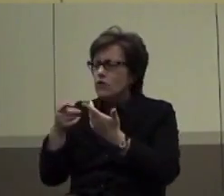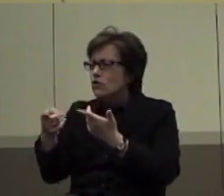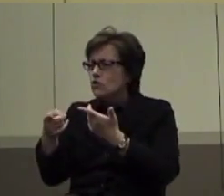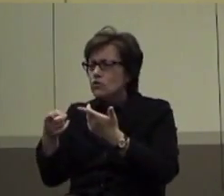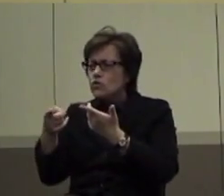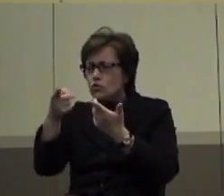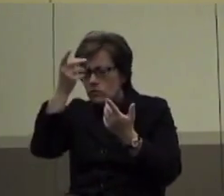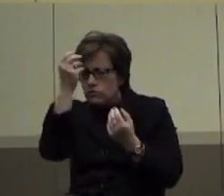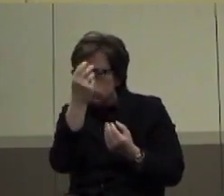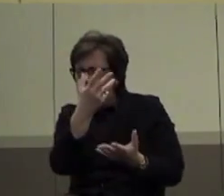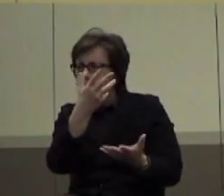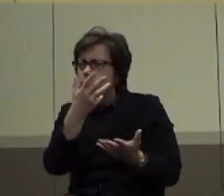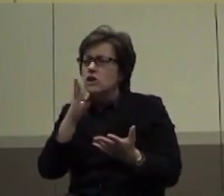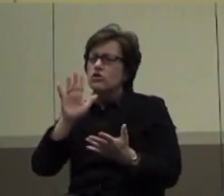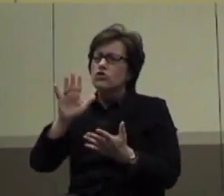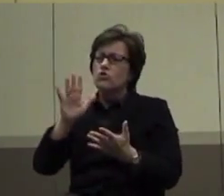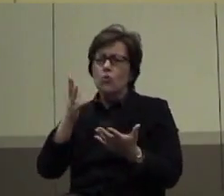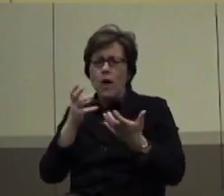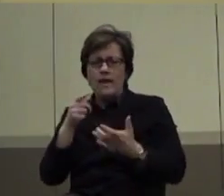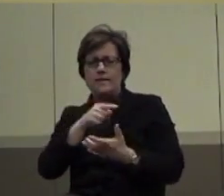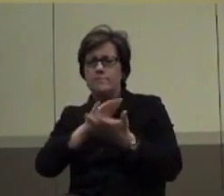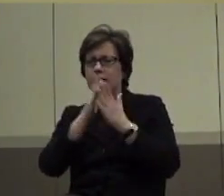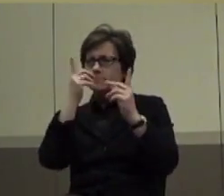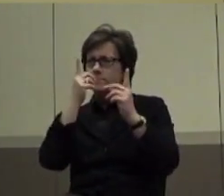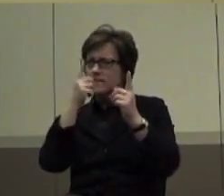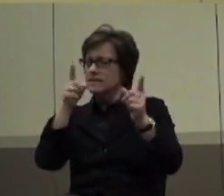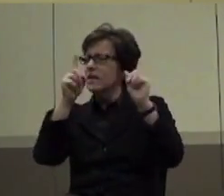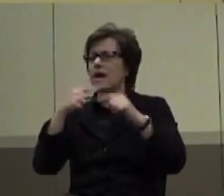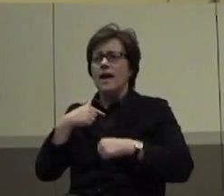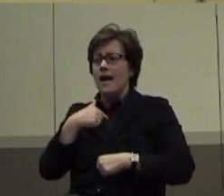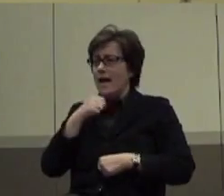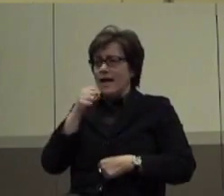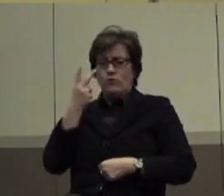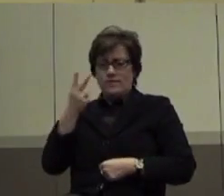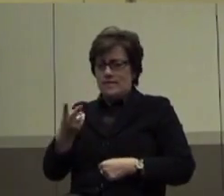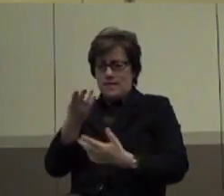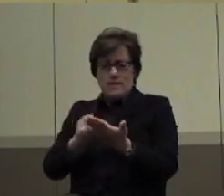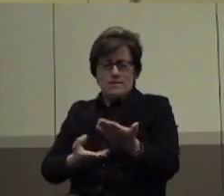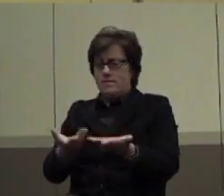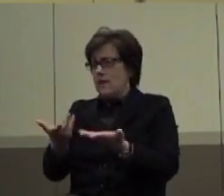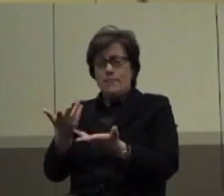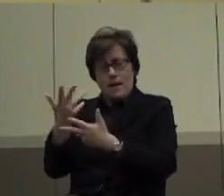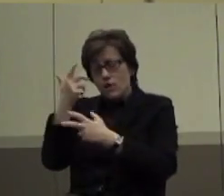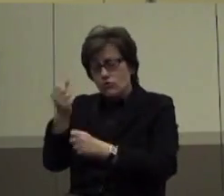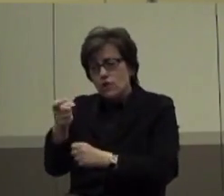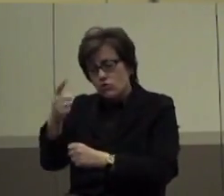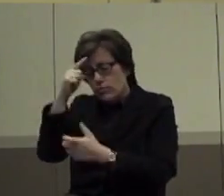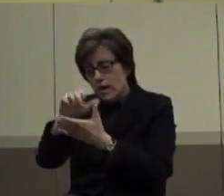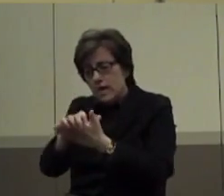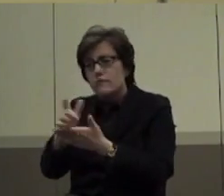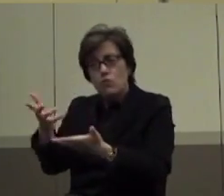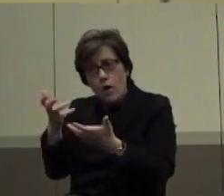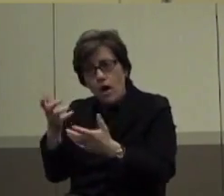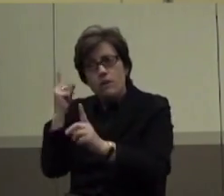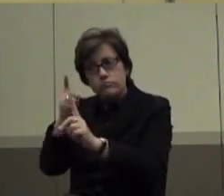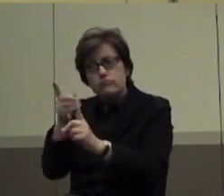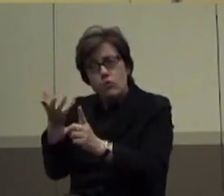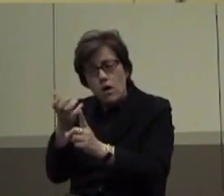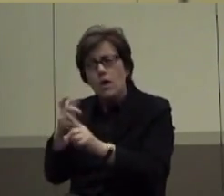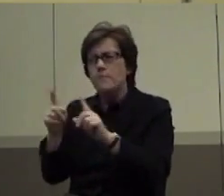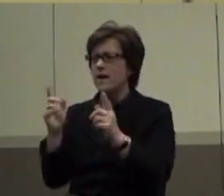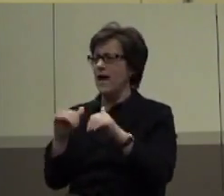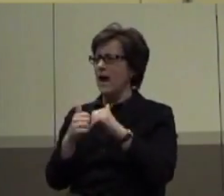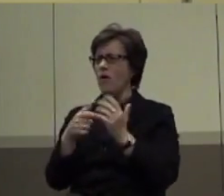communicate that desire for him to be successful? Because I'm just not seeing this here. And I trust that you believe, that that's what you want. How